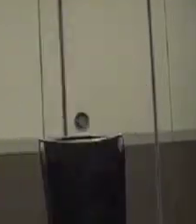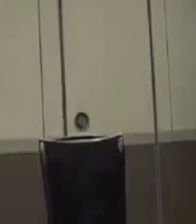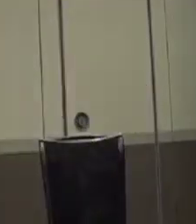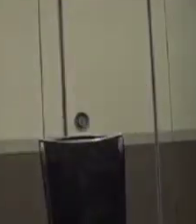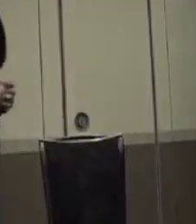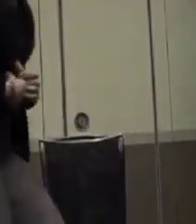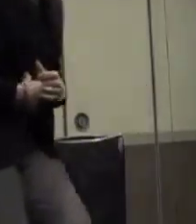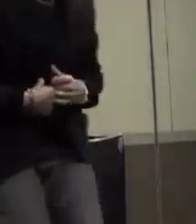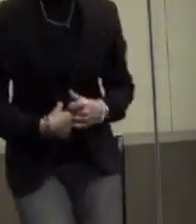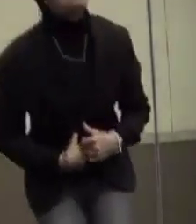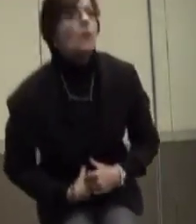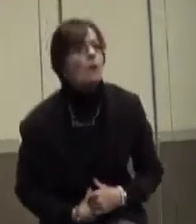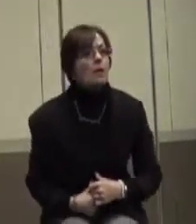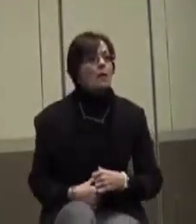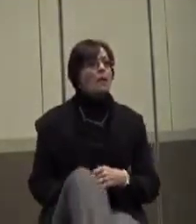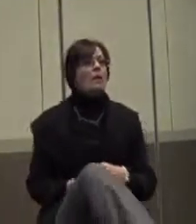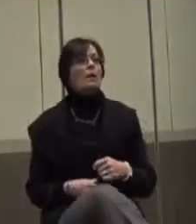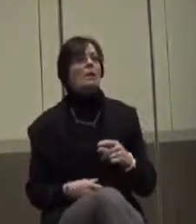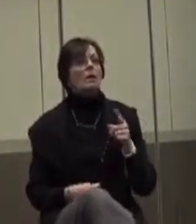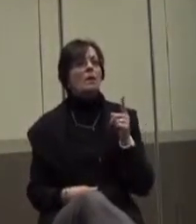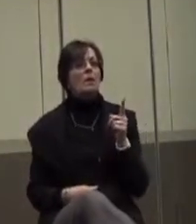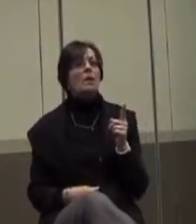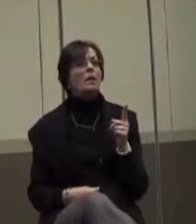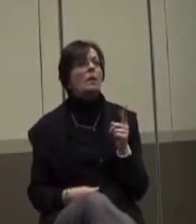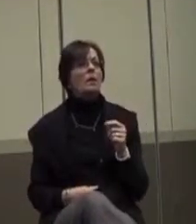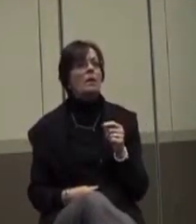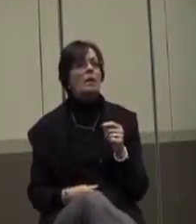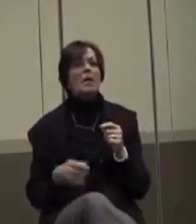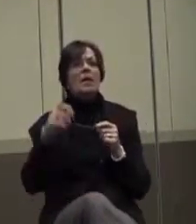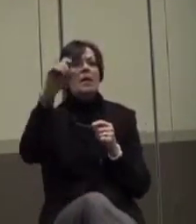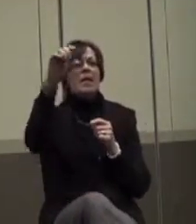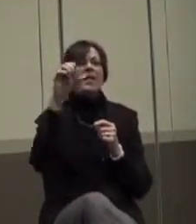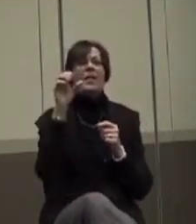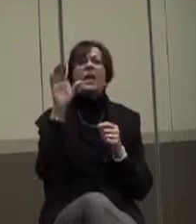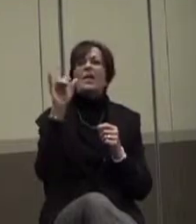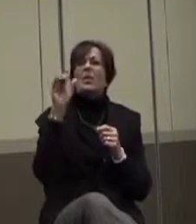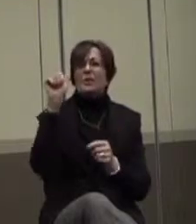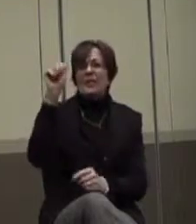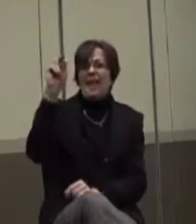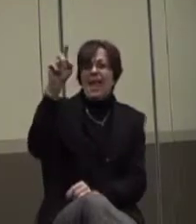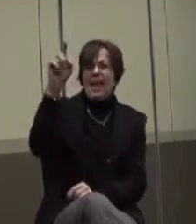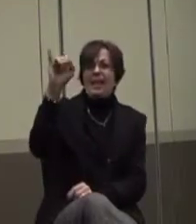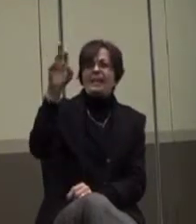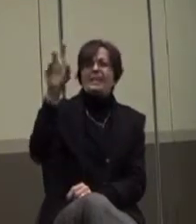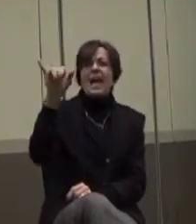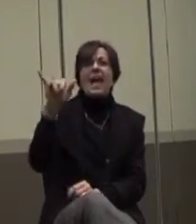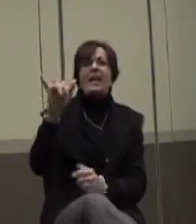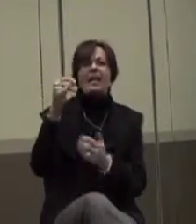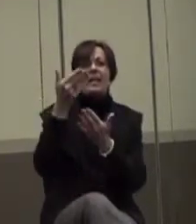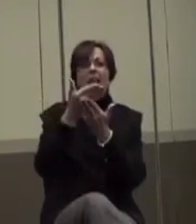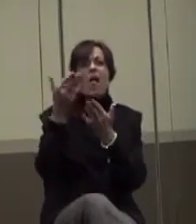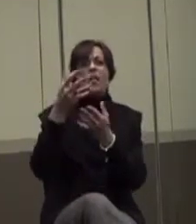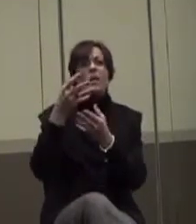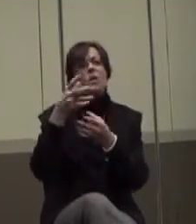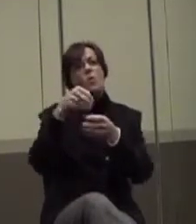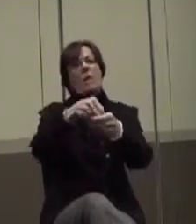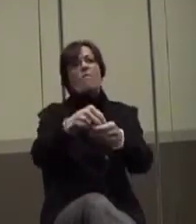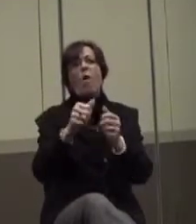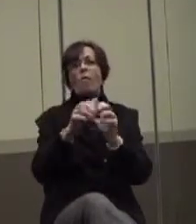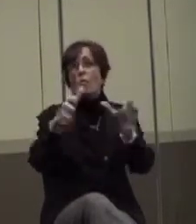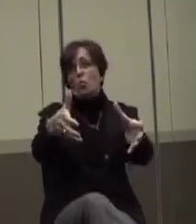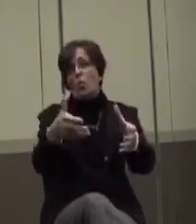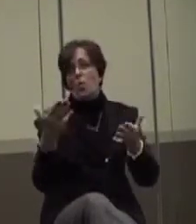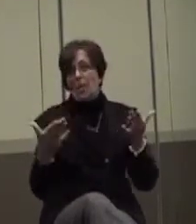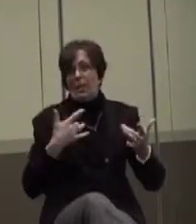Anxious comes in front of the academic or social demands, there's an anxiety element. Okay. All